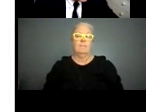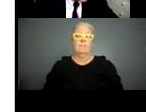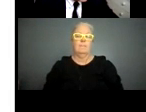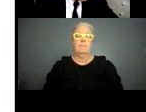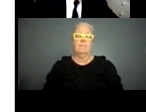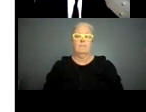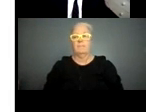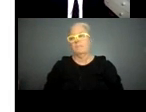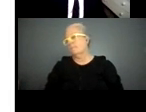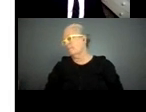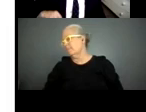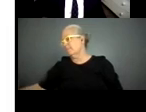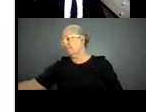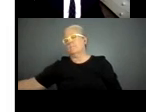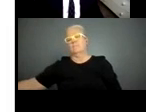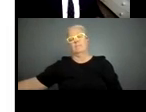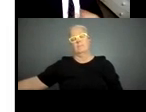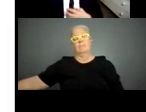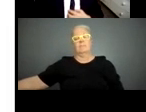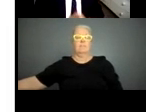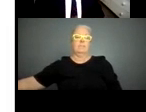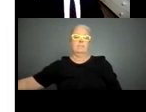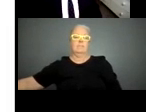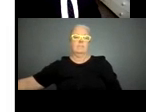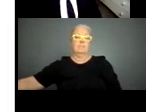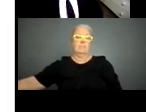Okay. Which way for the world?